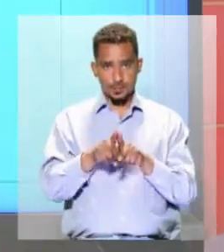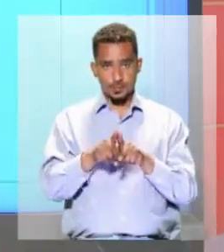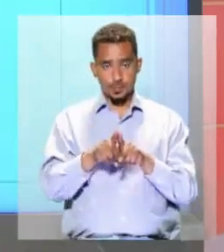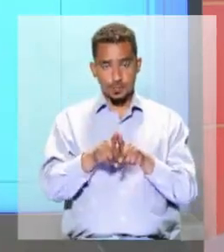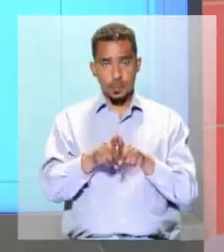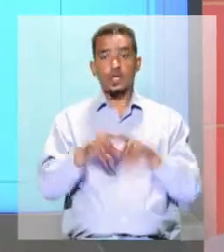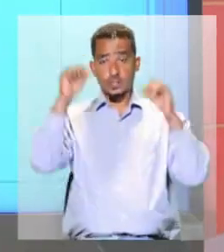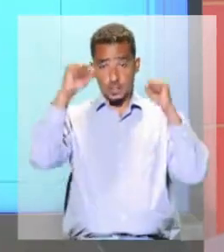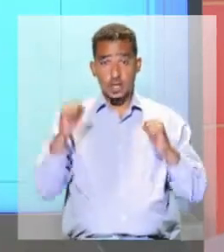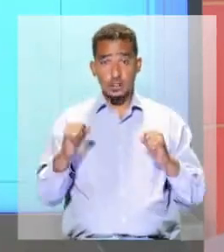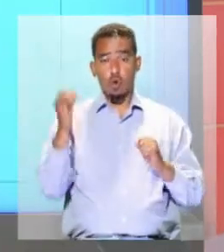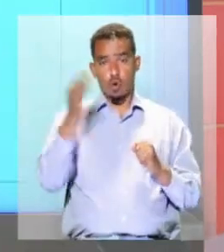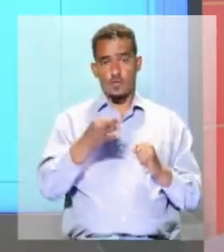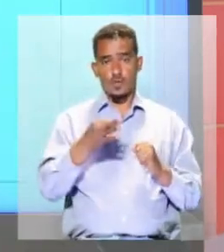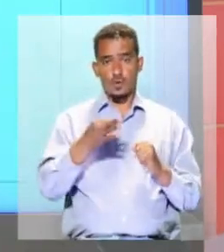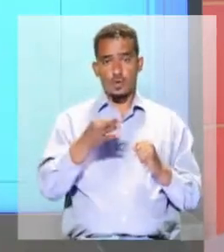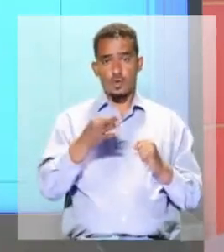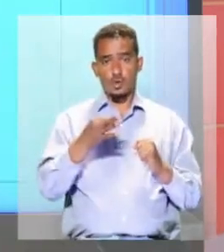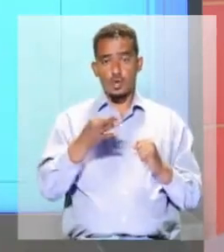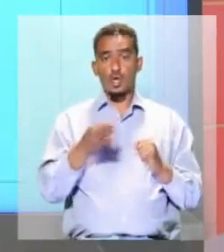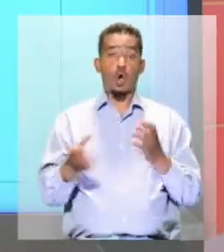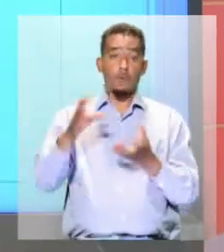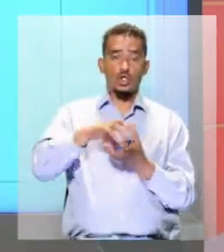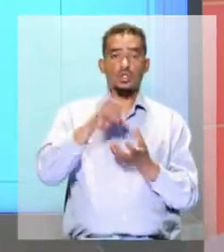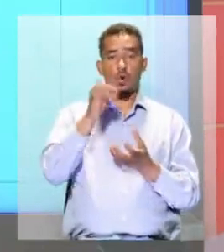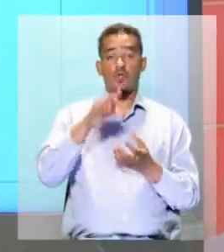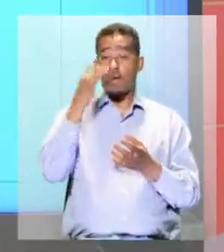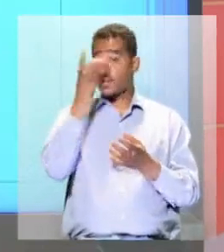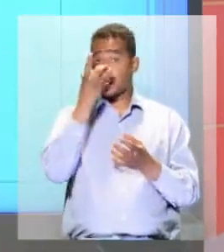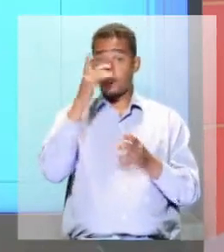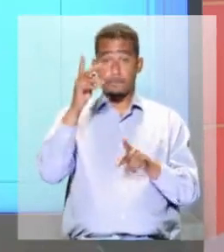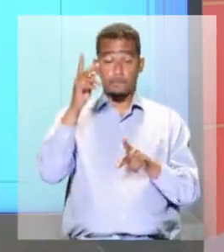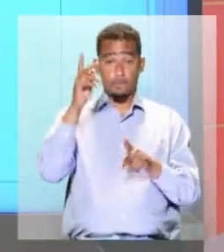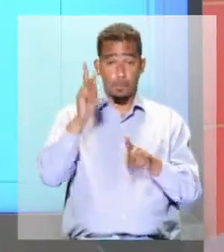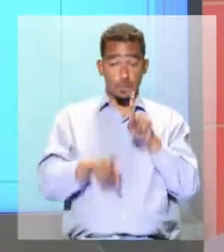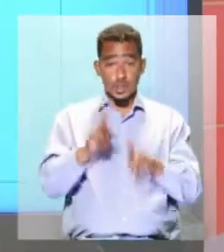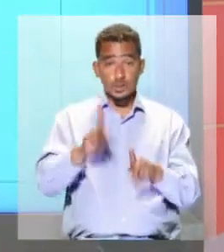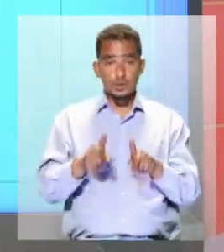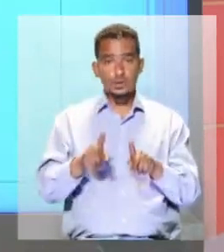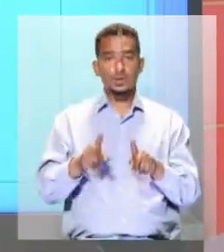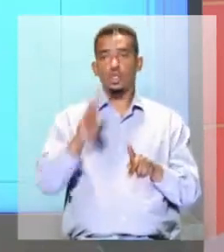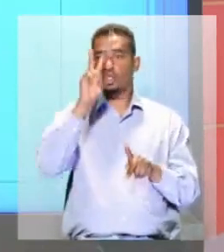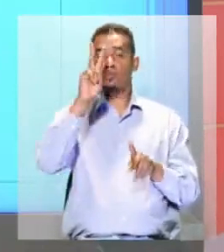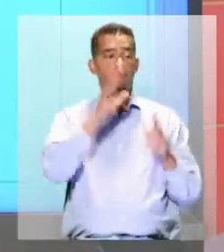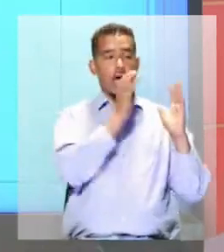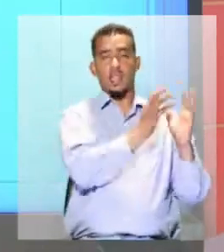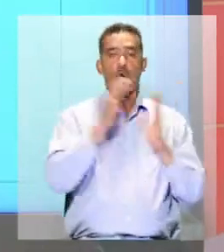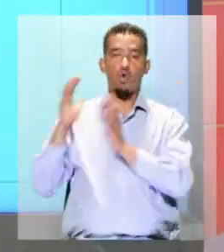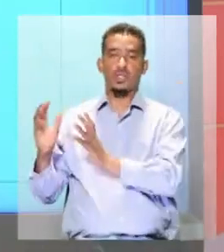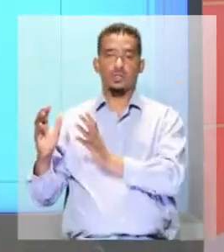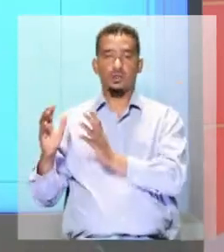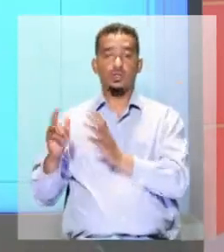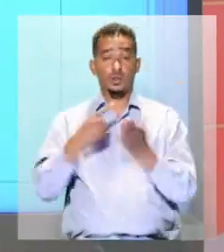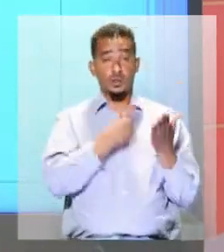The structure or composition of African population falls under two categories. These